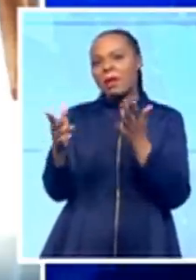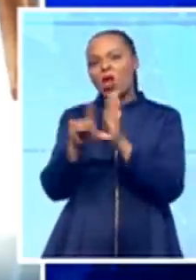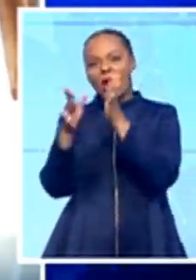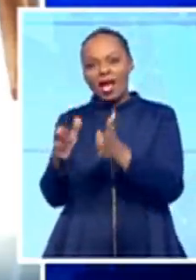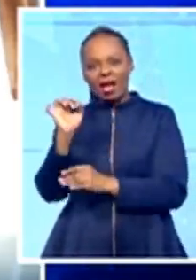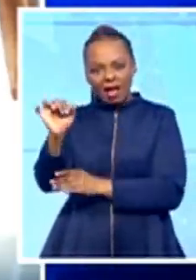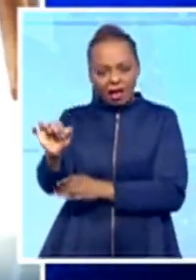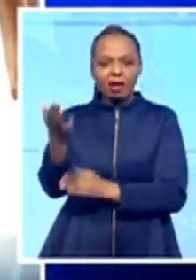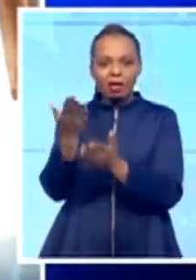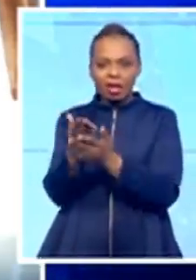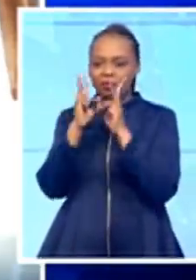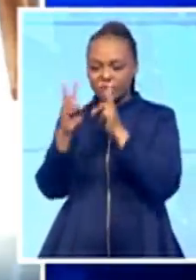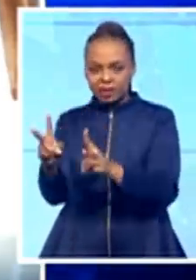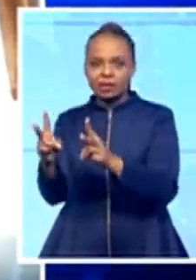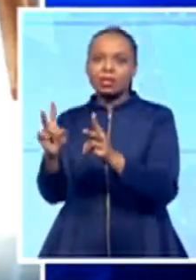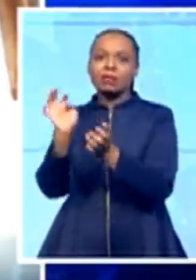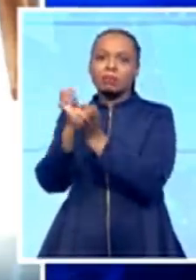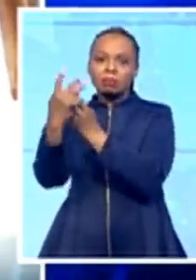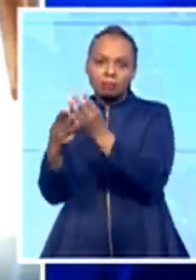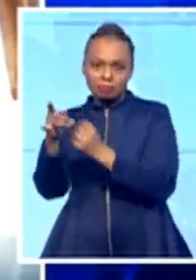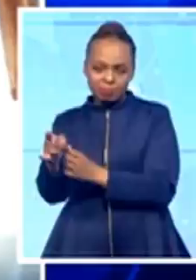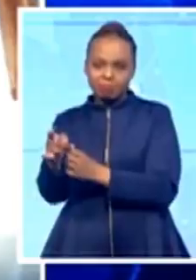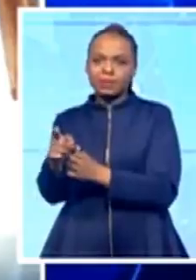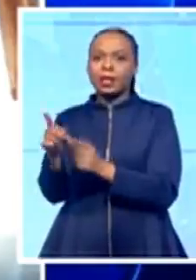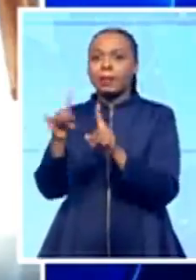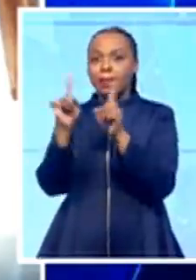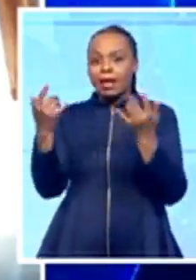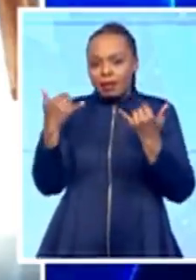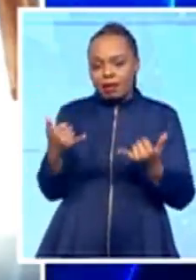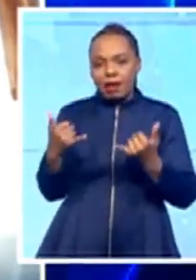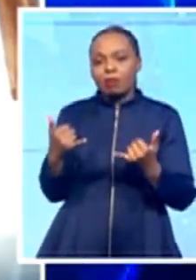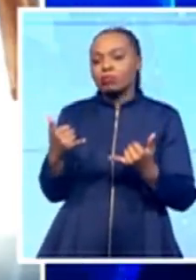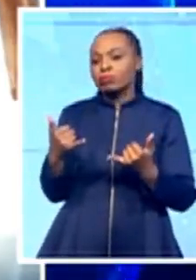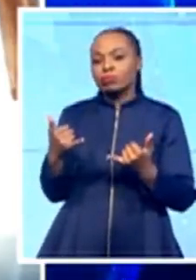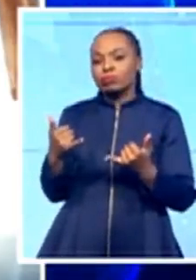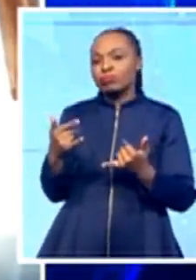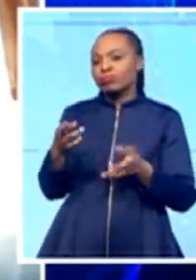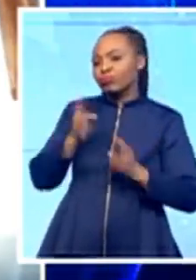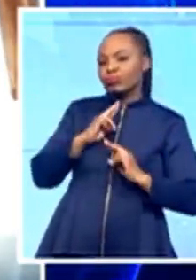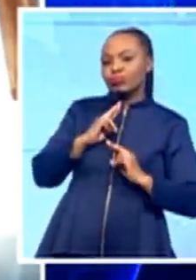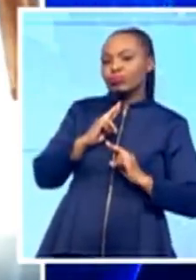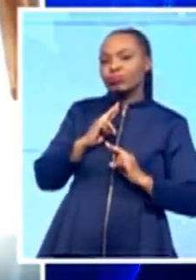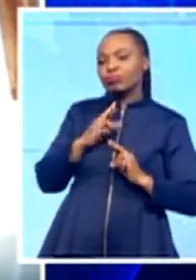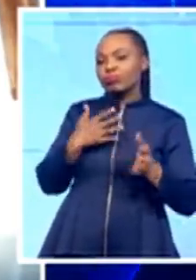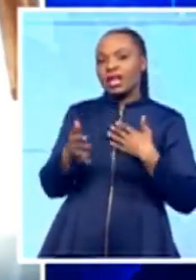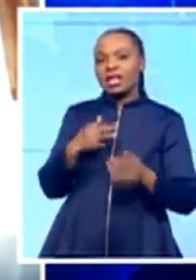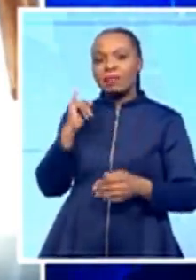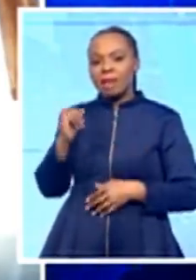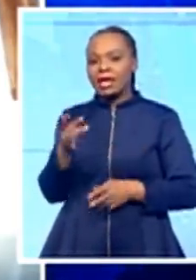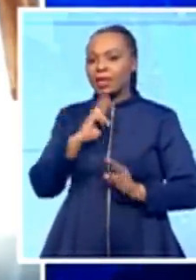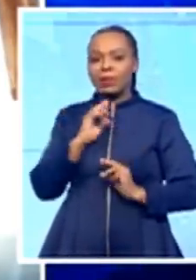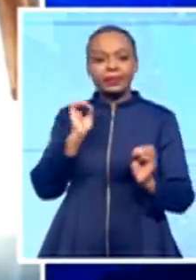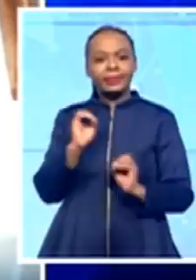point, we have not received any bad reports, as it were. But we're just worried